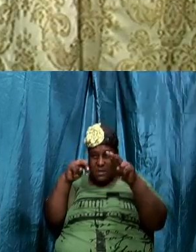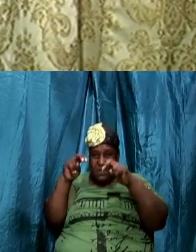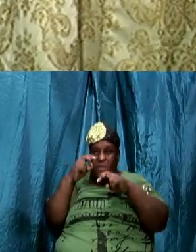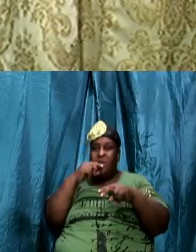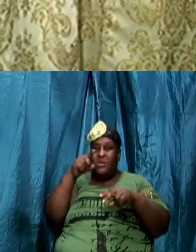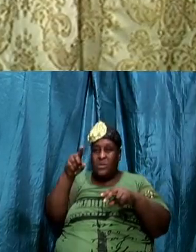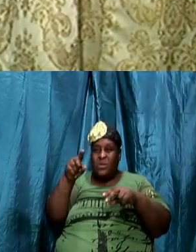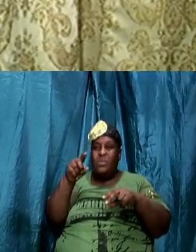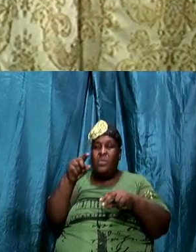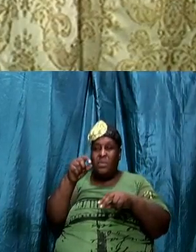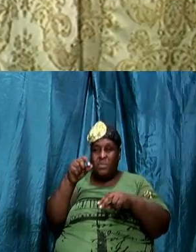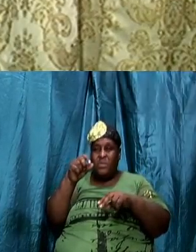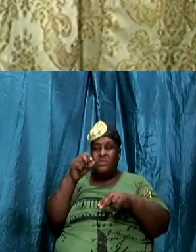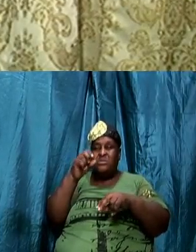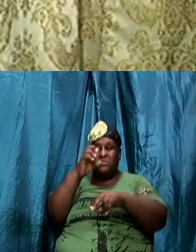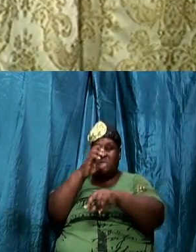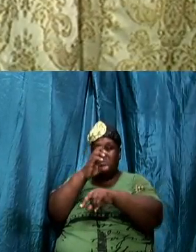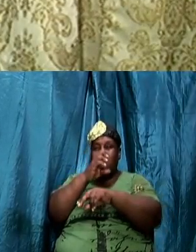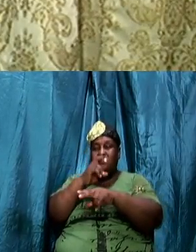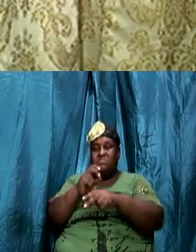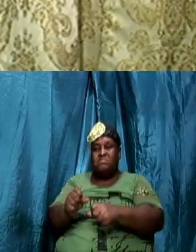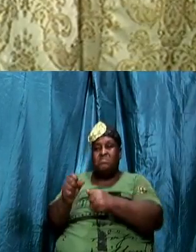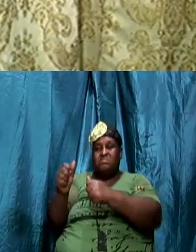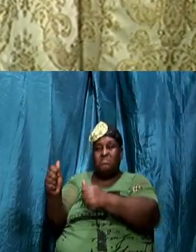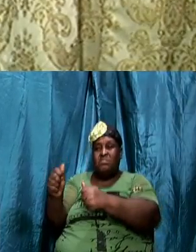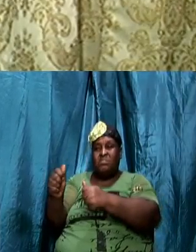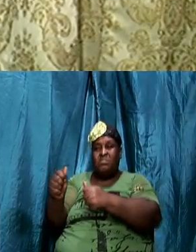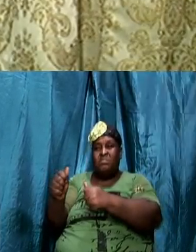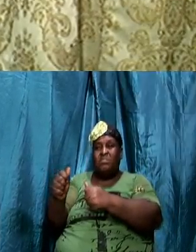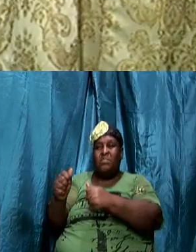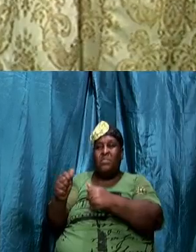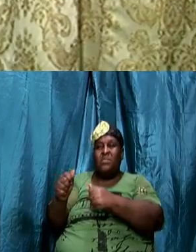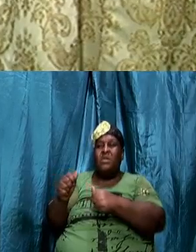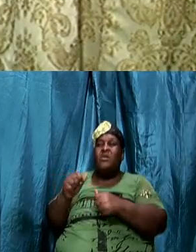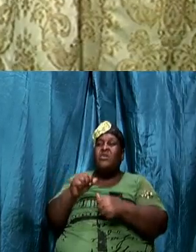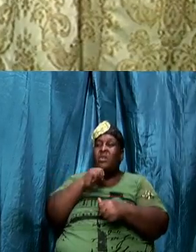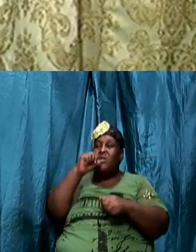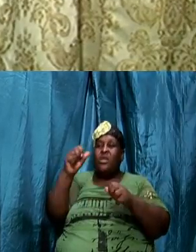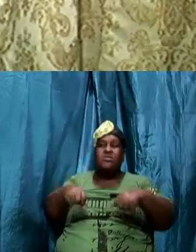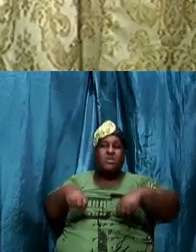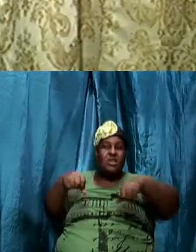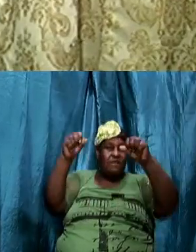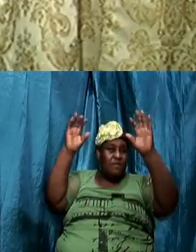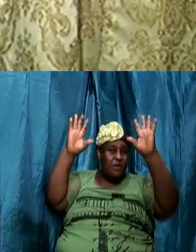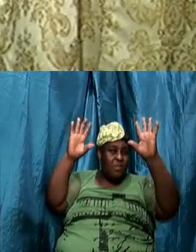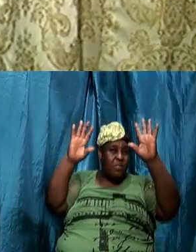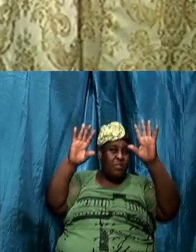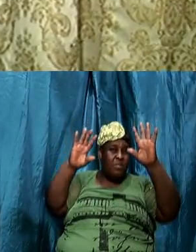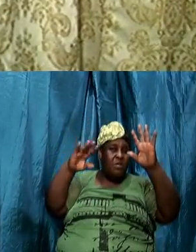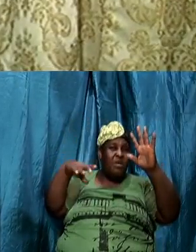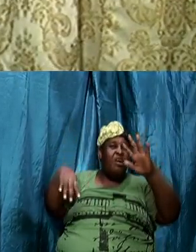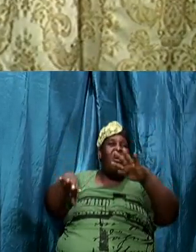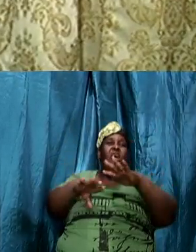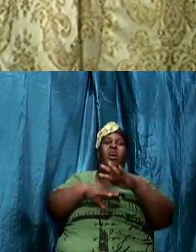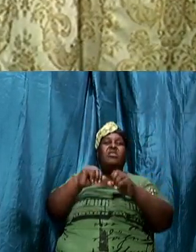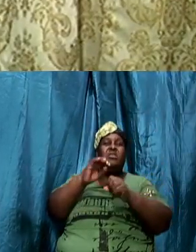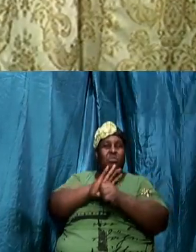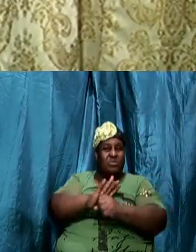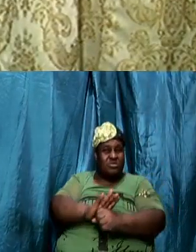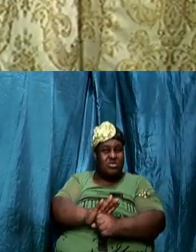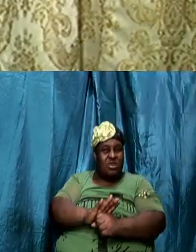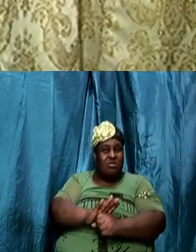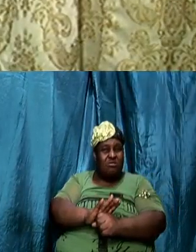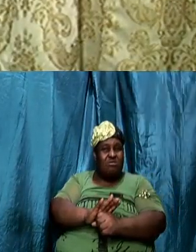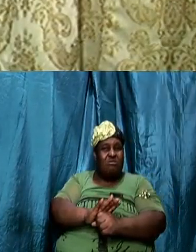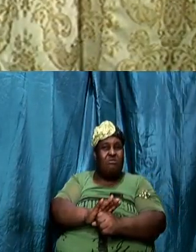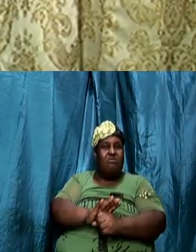they were discerning. Yes. They would not give up, though they were under pressure. Yes. So they knew how